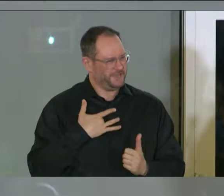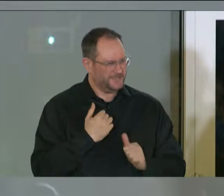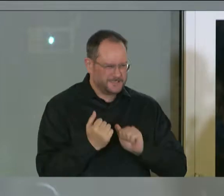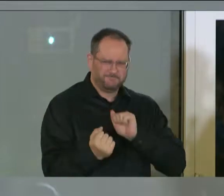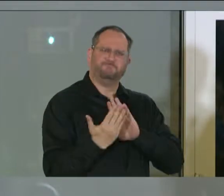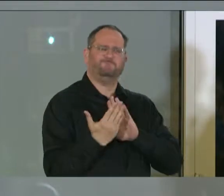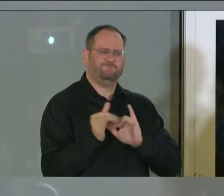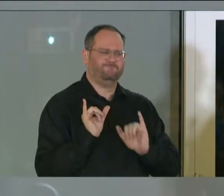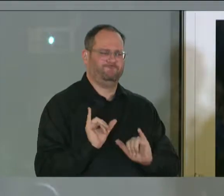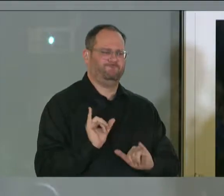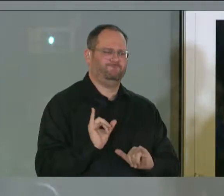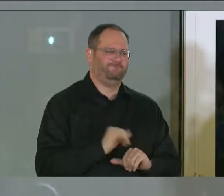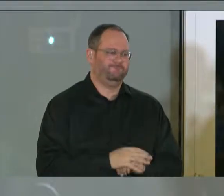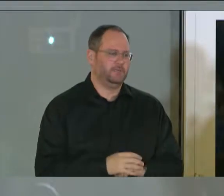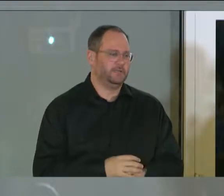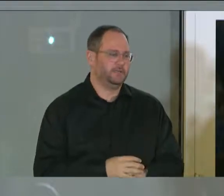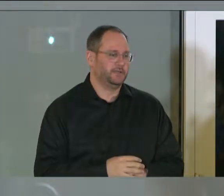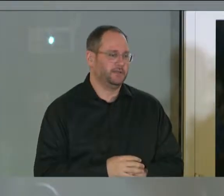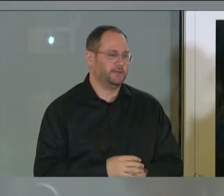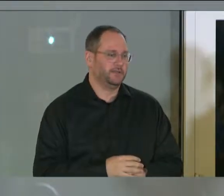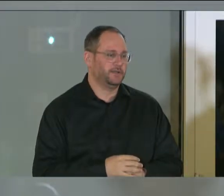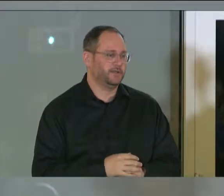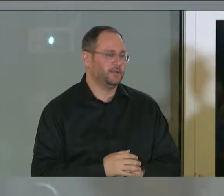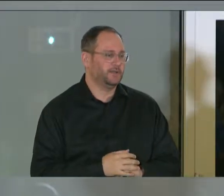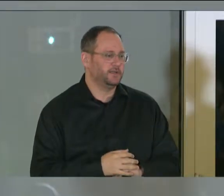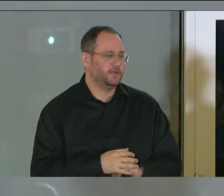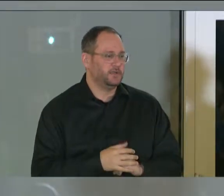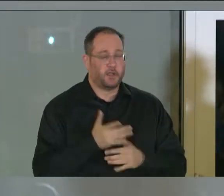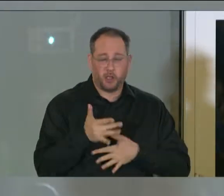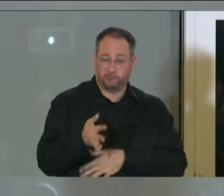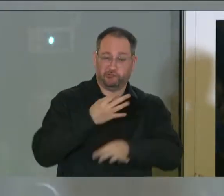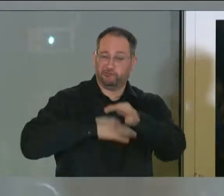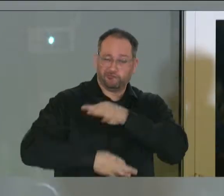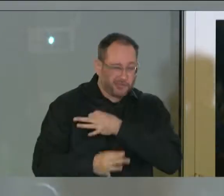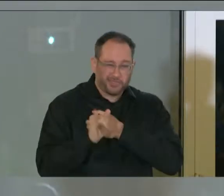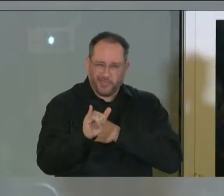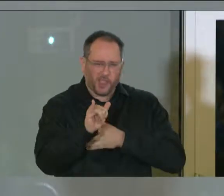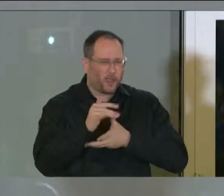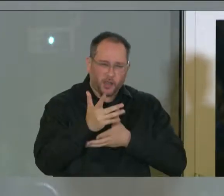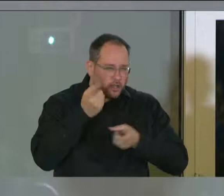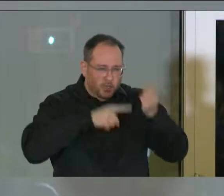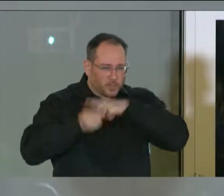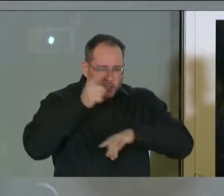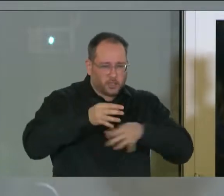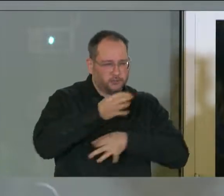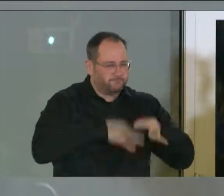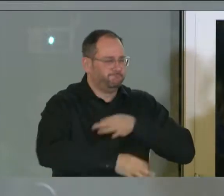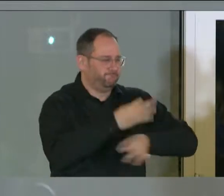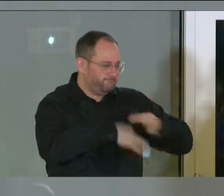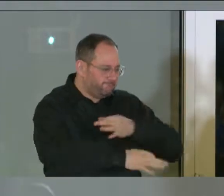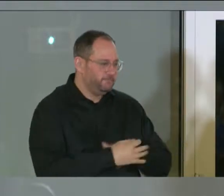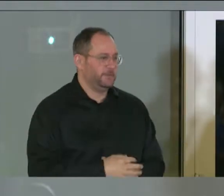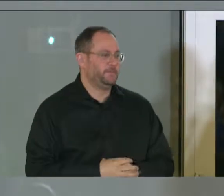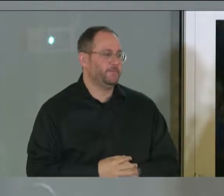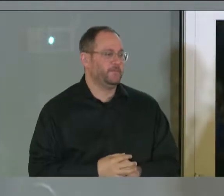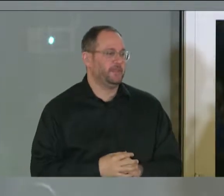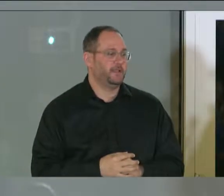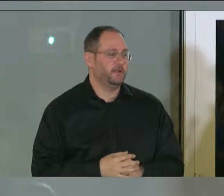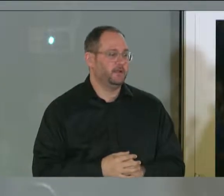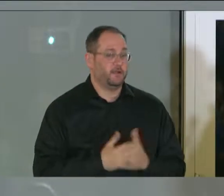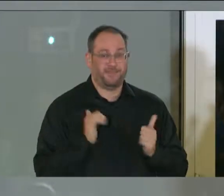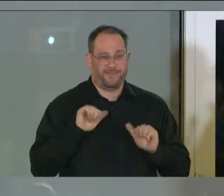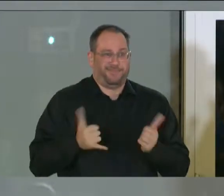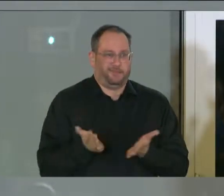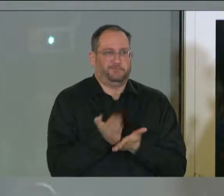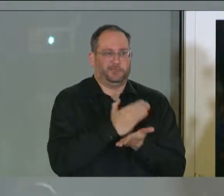my budget team has been confronted with throughout our budgeting process, and what the council will also face